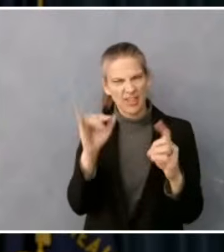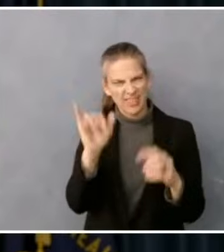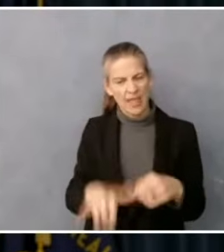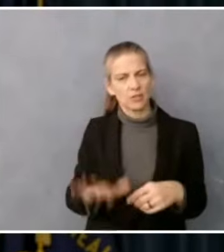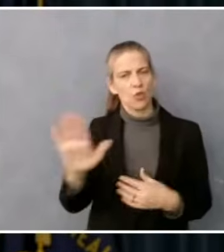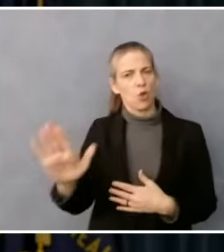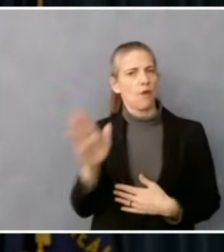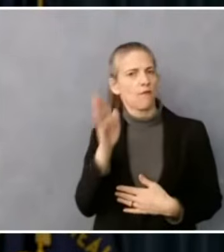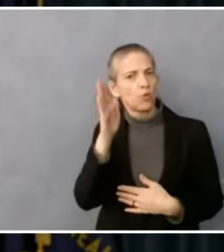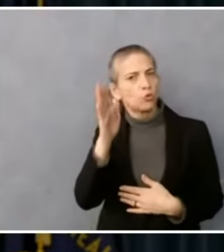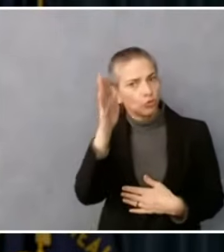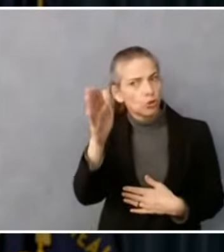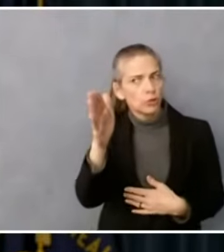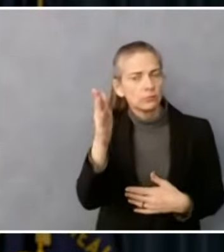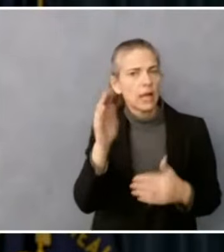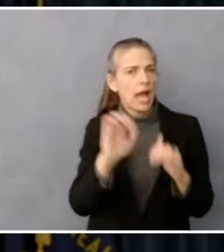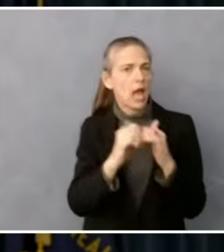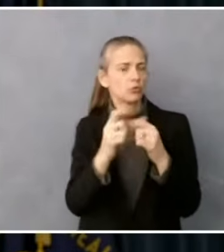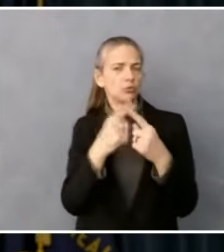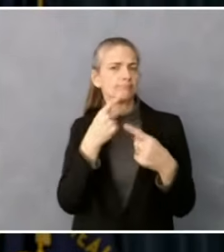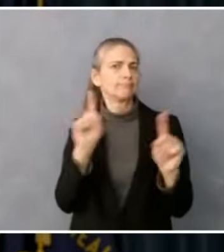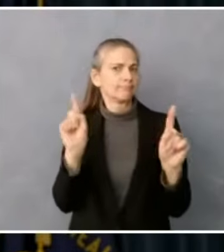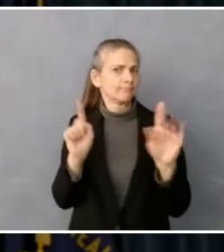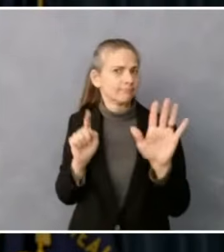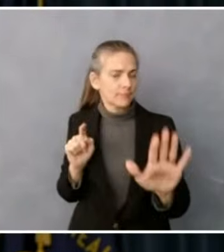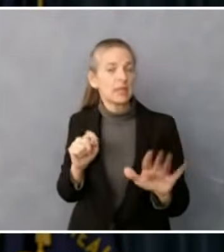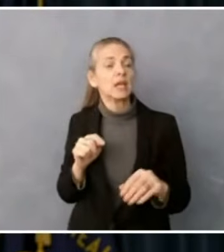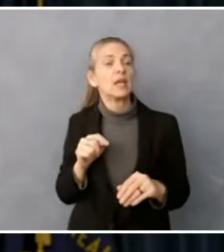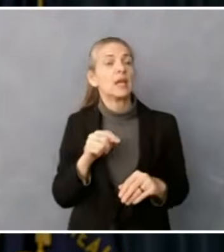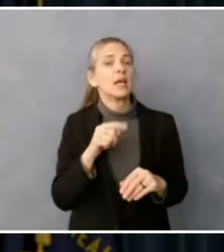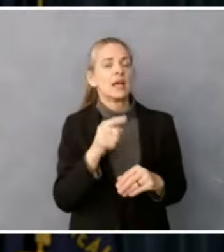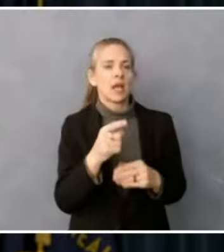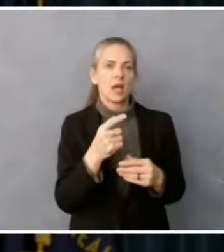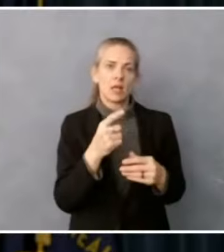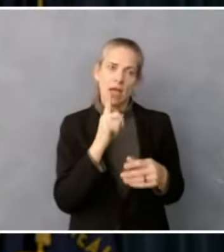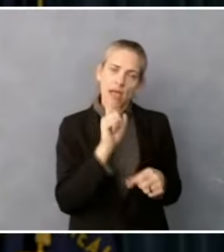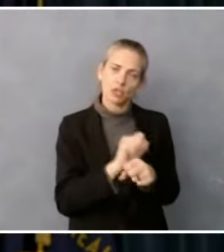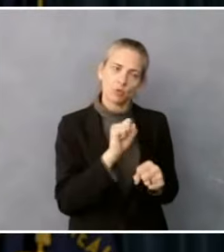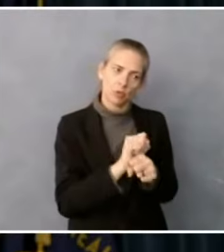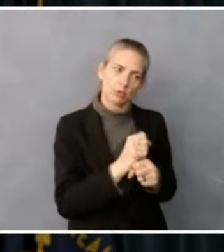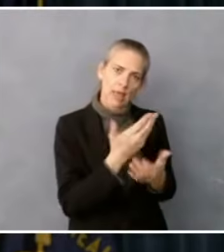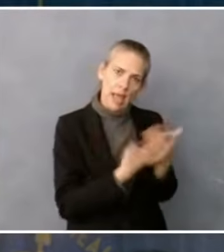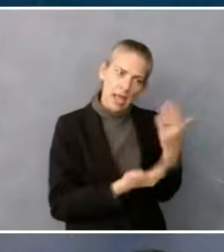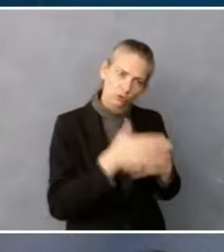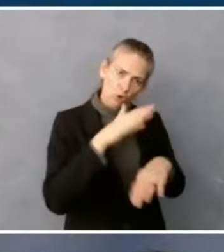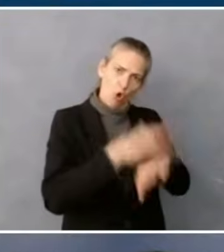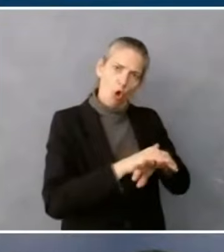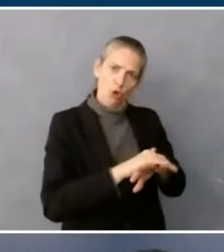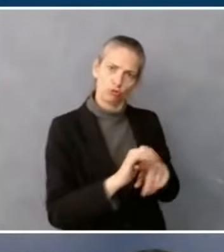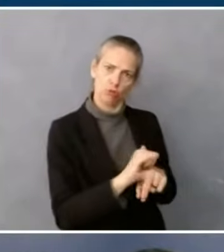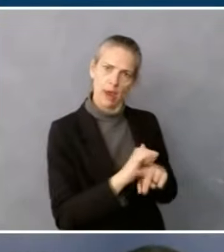truly comes into focus. Practical, hands-on training by experts allow students to connect